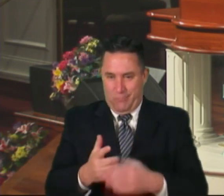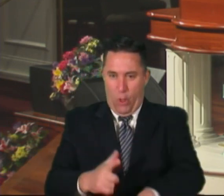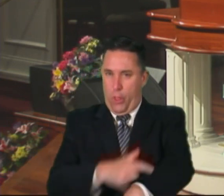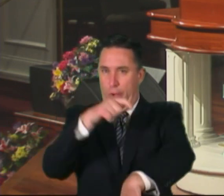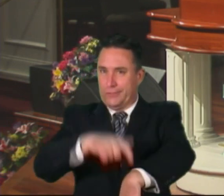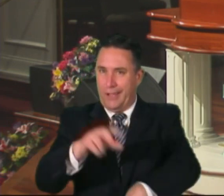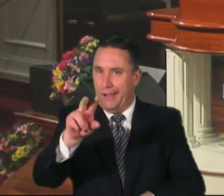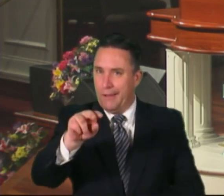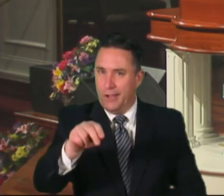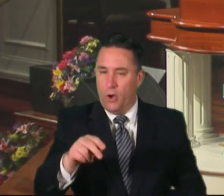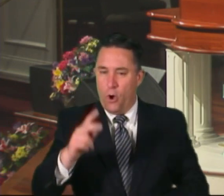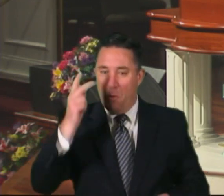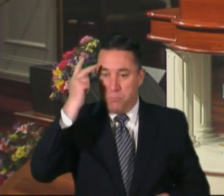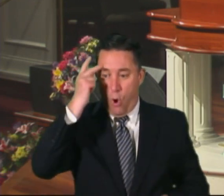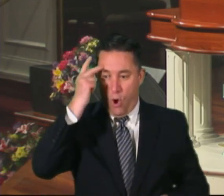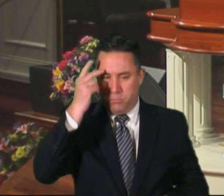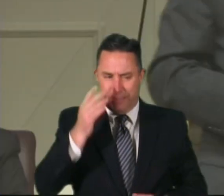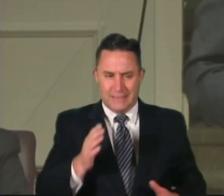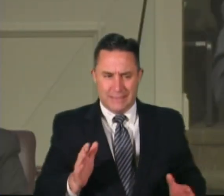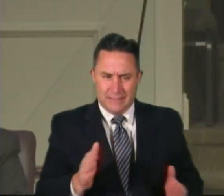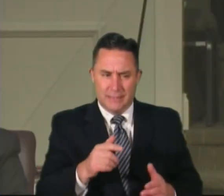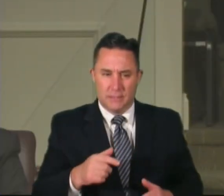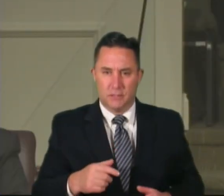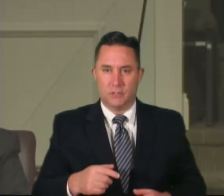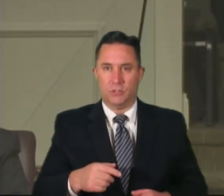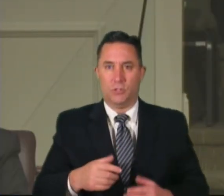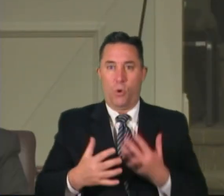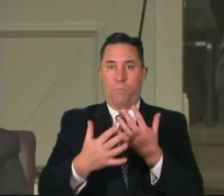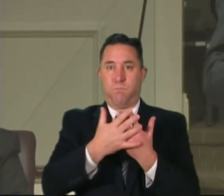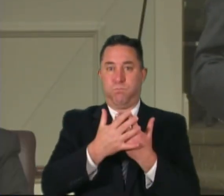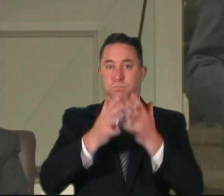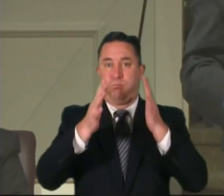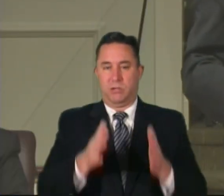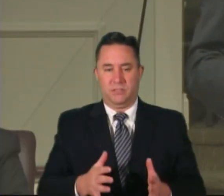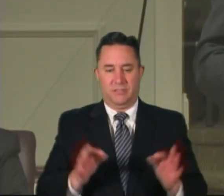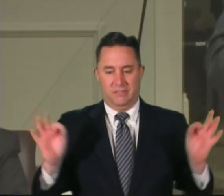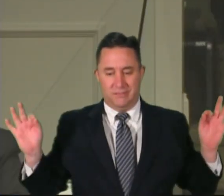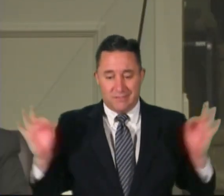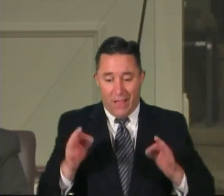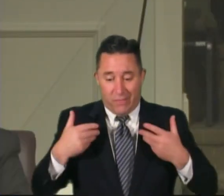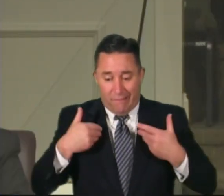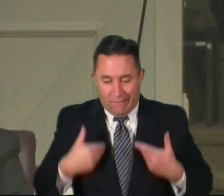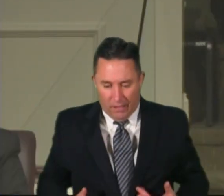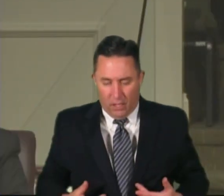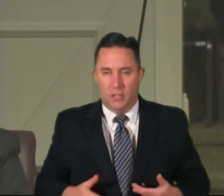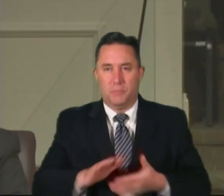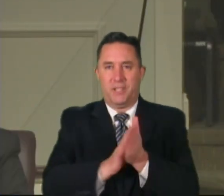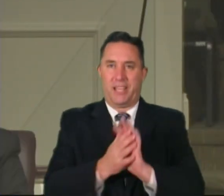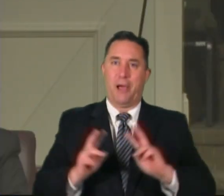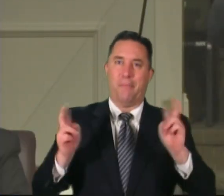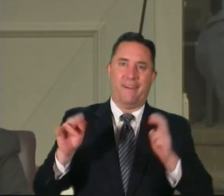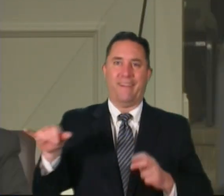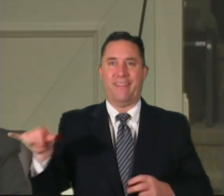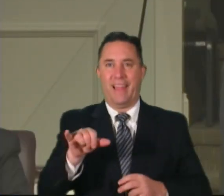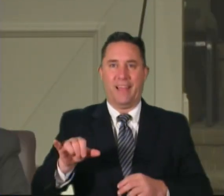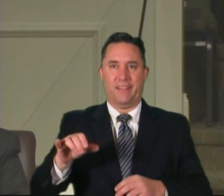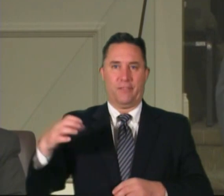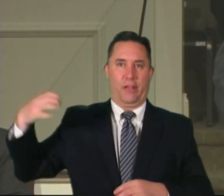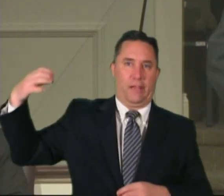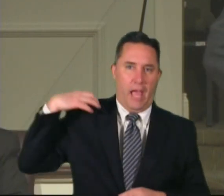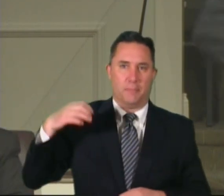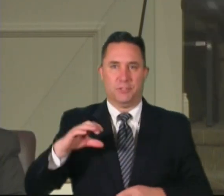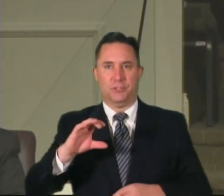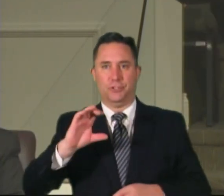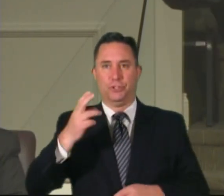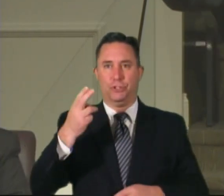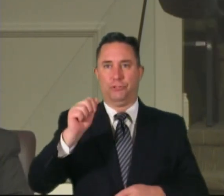longer. And Paul probably admonished him. He went from being a prisoner and a nobody to really the captain and the chaplain of the ship. He said,